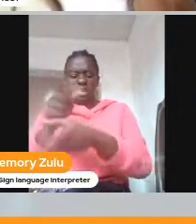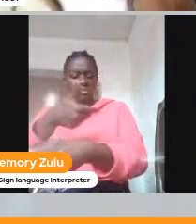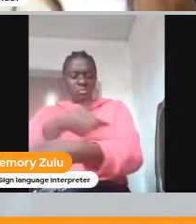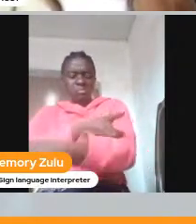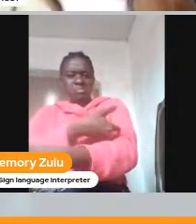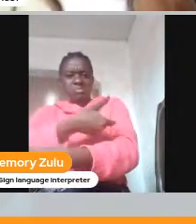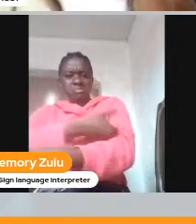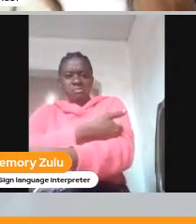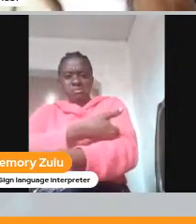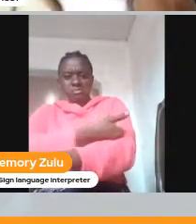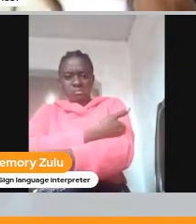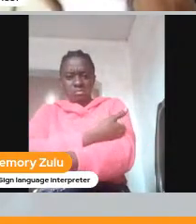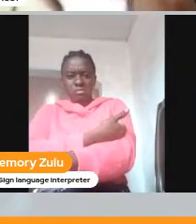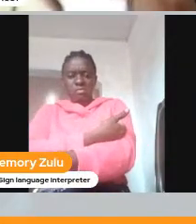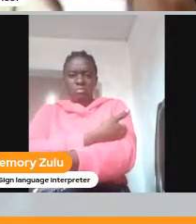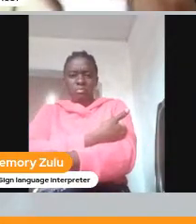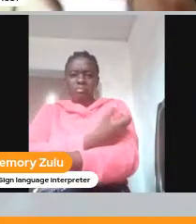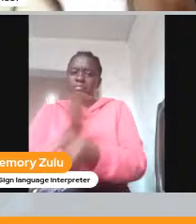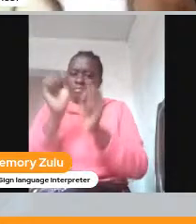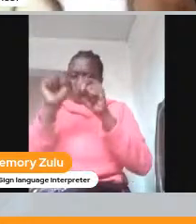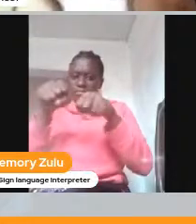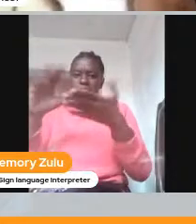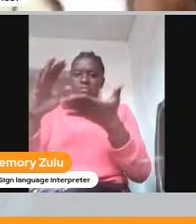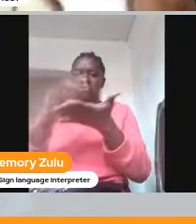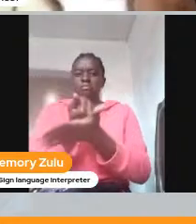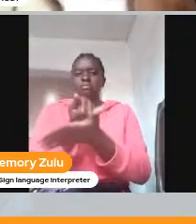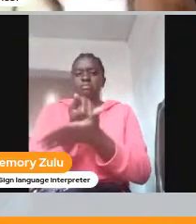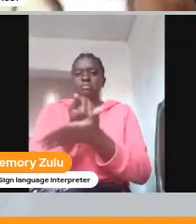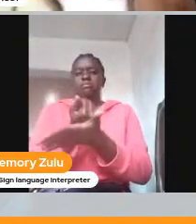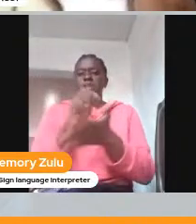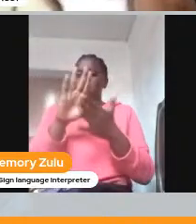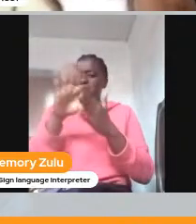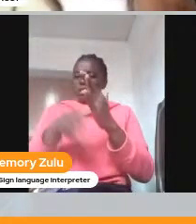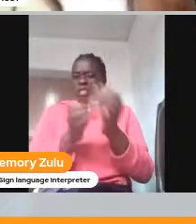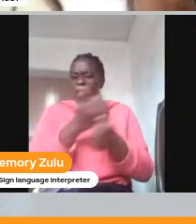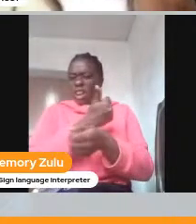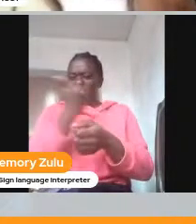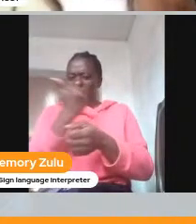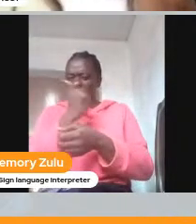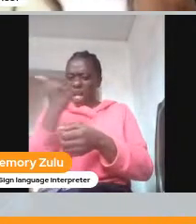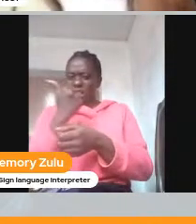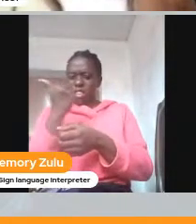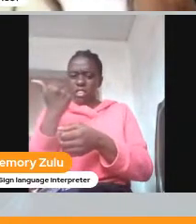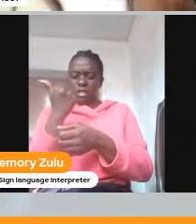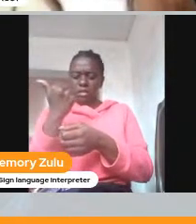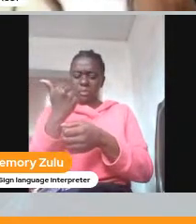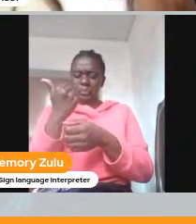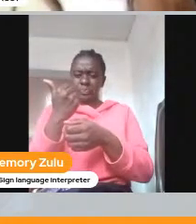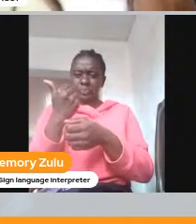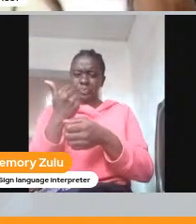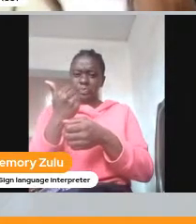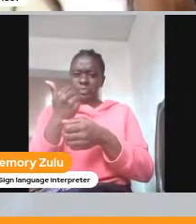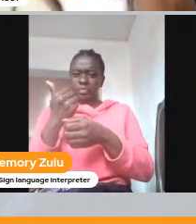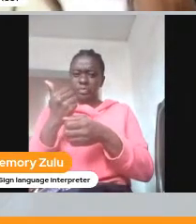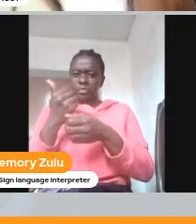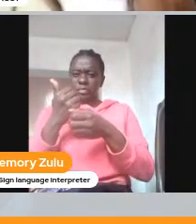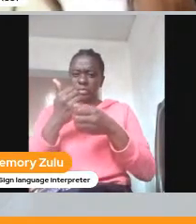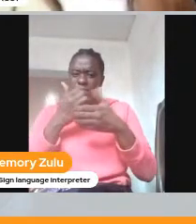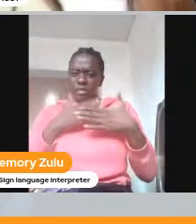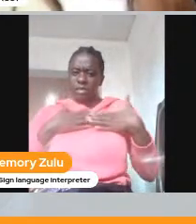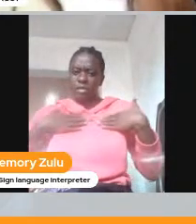conditions. There are health conditions which will lower your immunity. Let's say HIV. HIV will